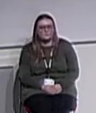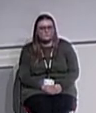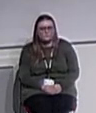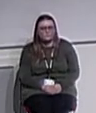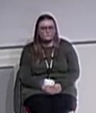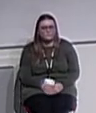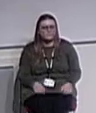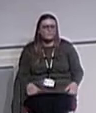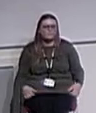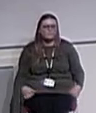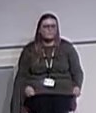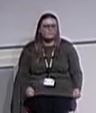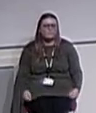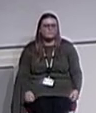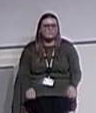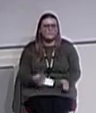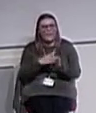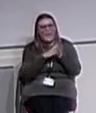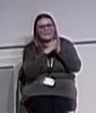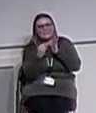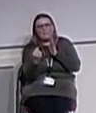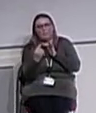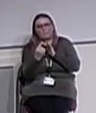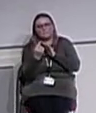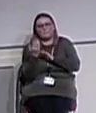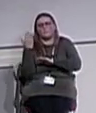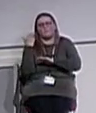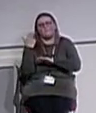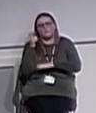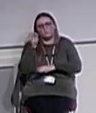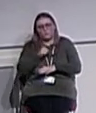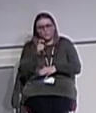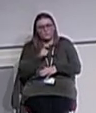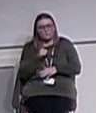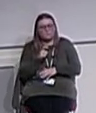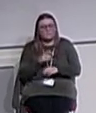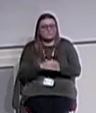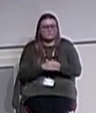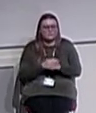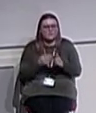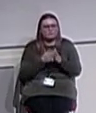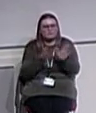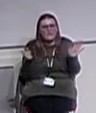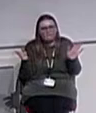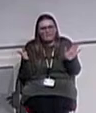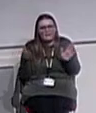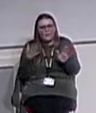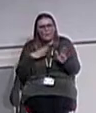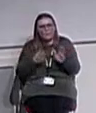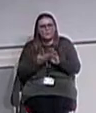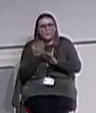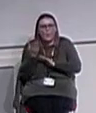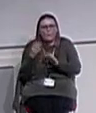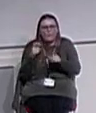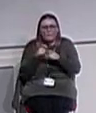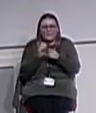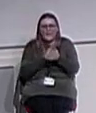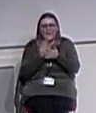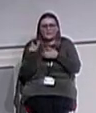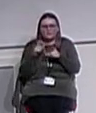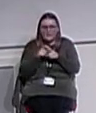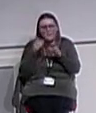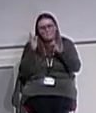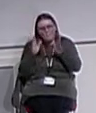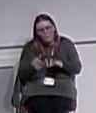so a master's degree or a PhD. Generally speaking, if you're going to PhD, you will have to have done a master's first, or our